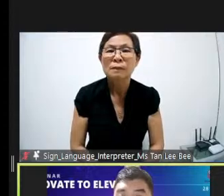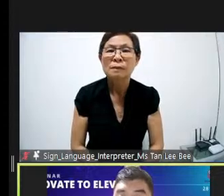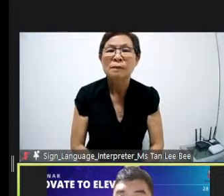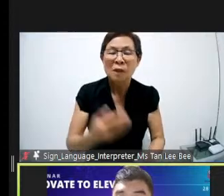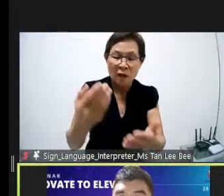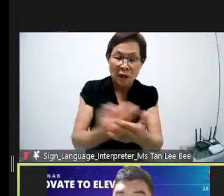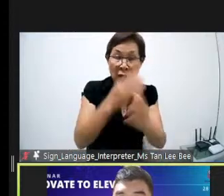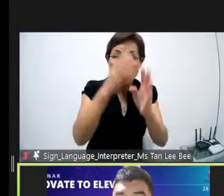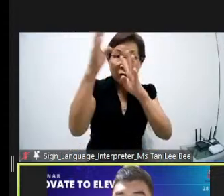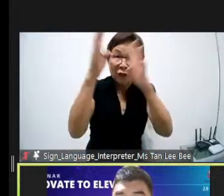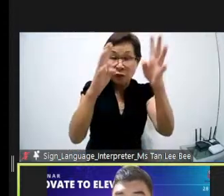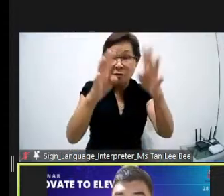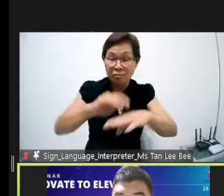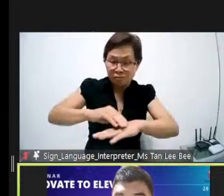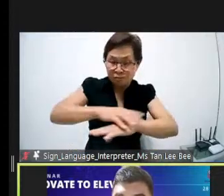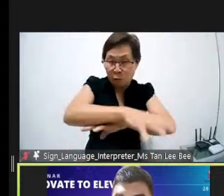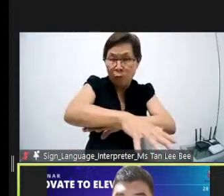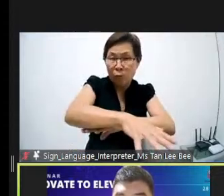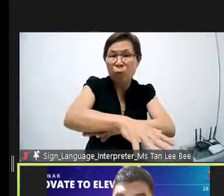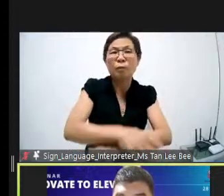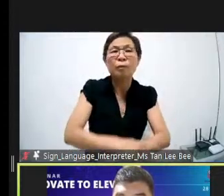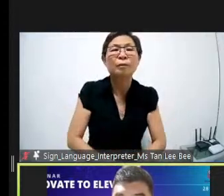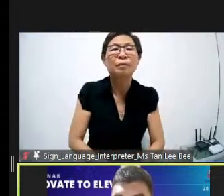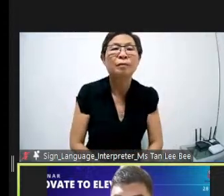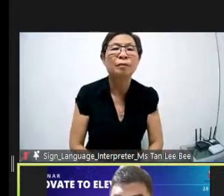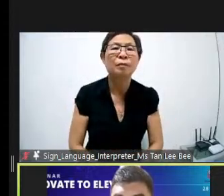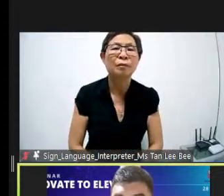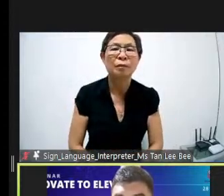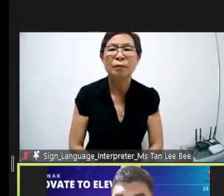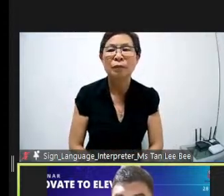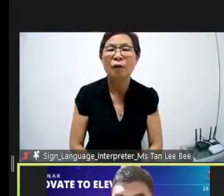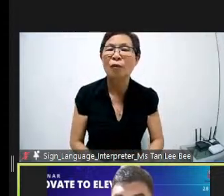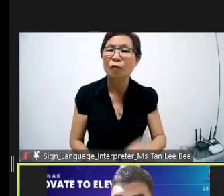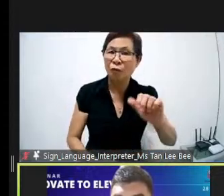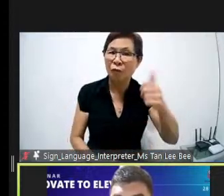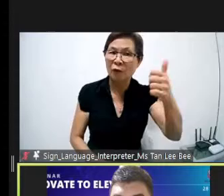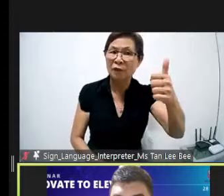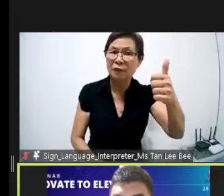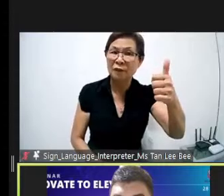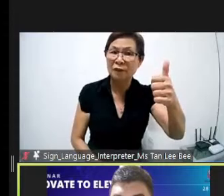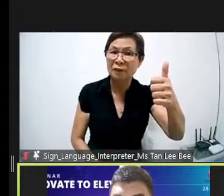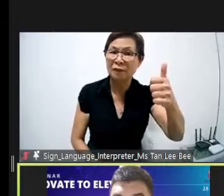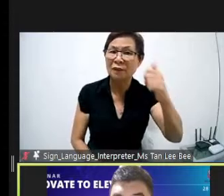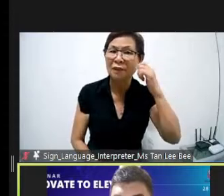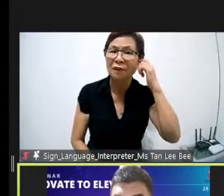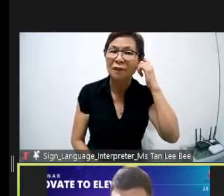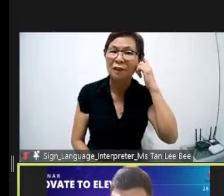Innovation impact. Innovation should, first,